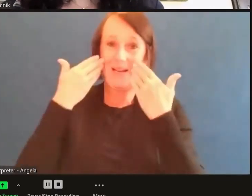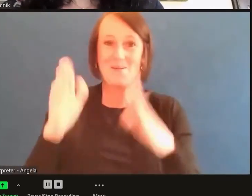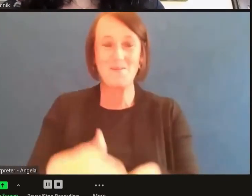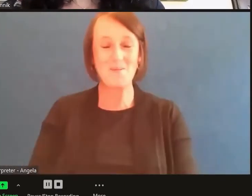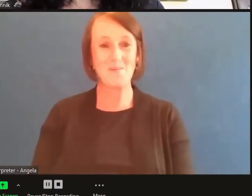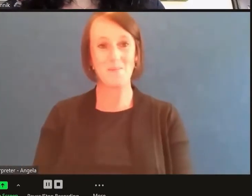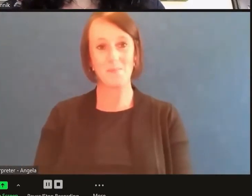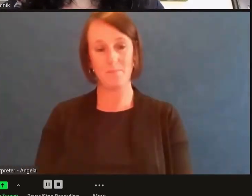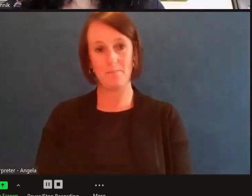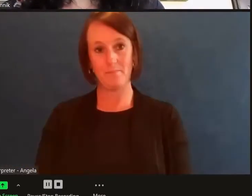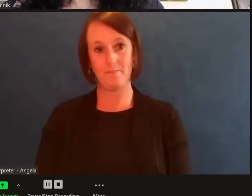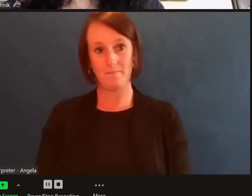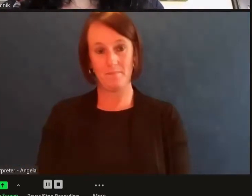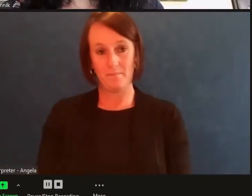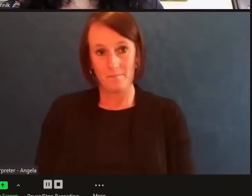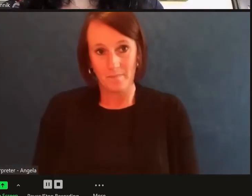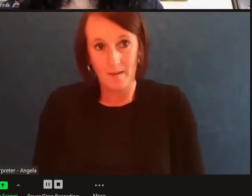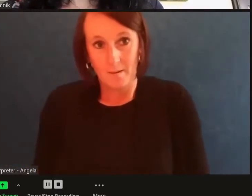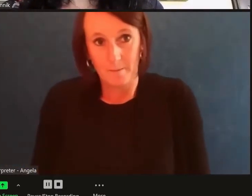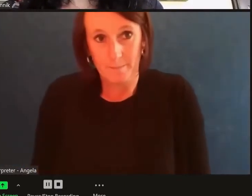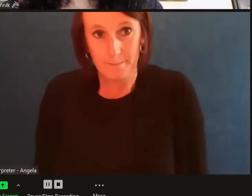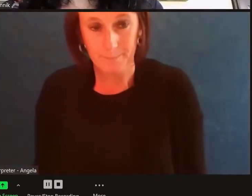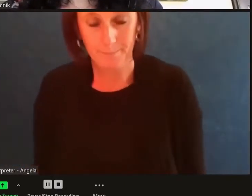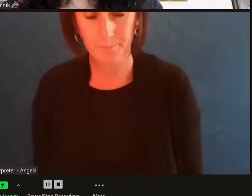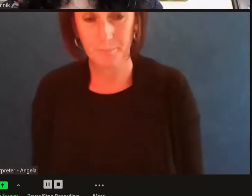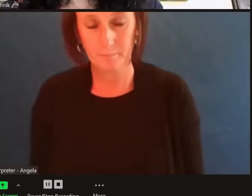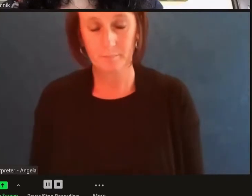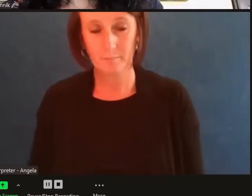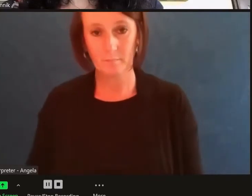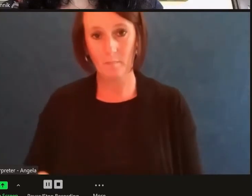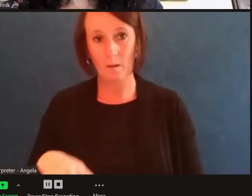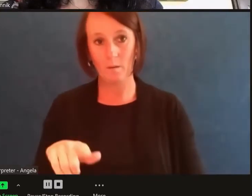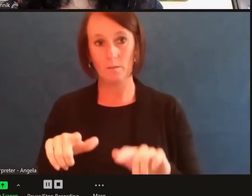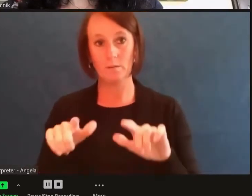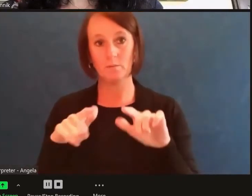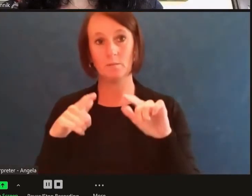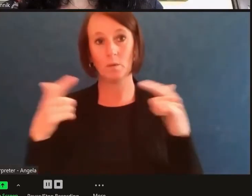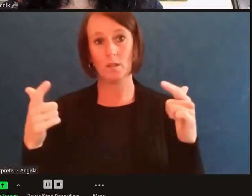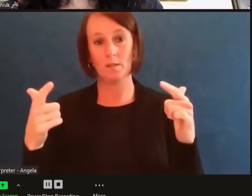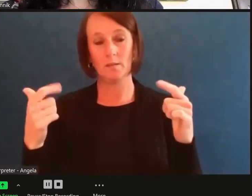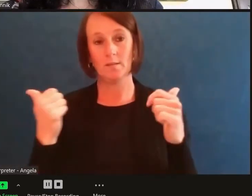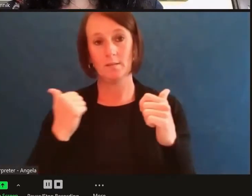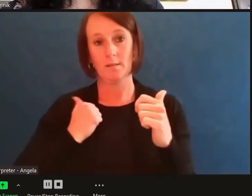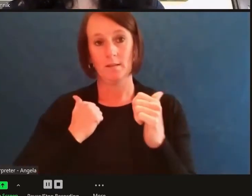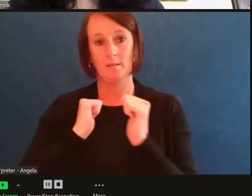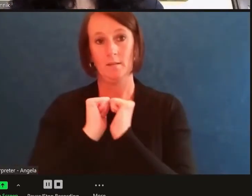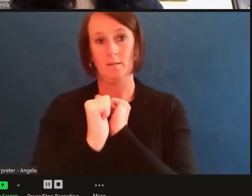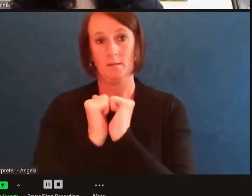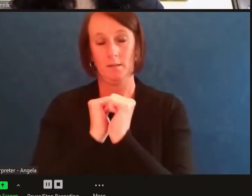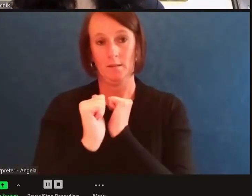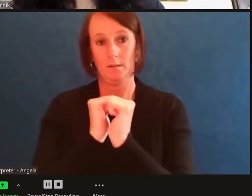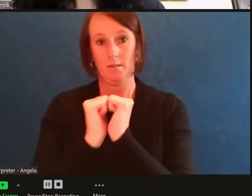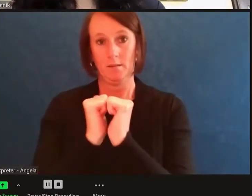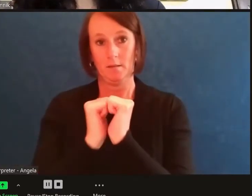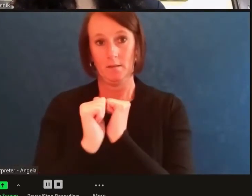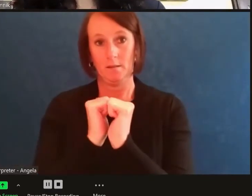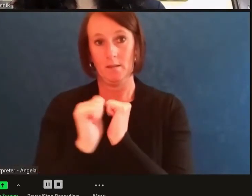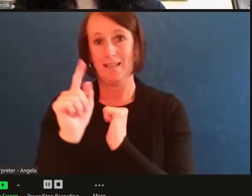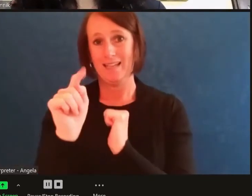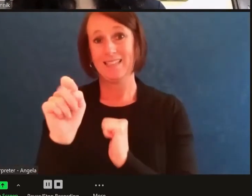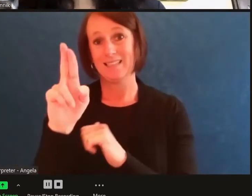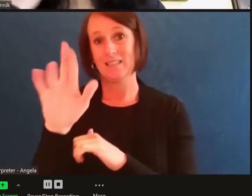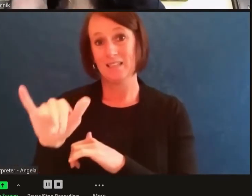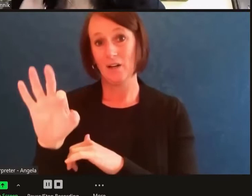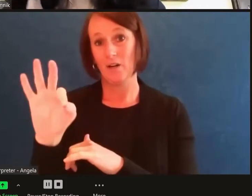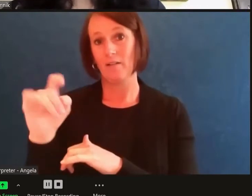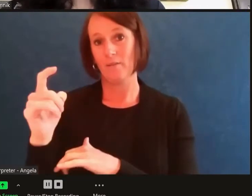was the Greatest Canadian Contest, I had this discussion with the Foxes, and obviously Terry was one of the greatest Canadians. He remains, but